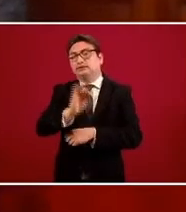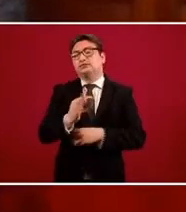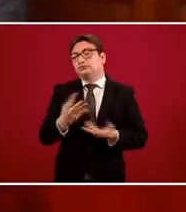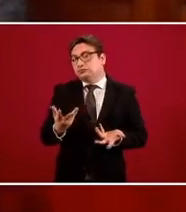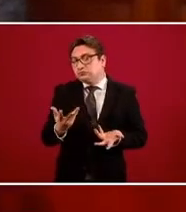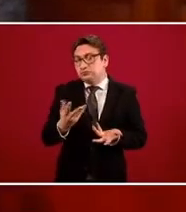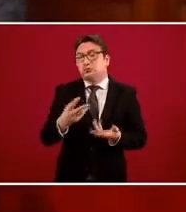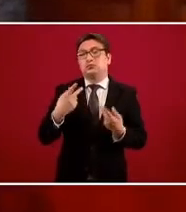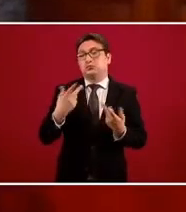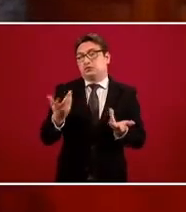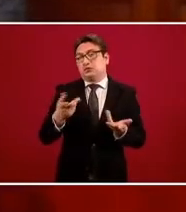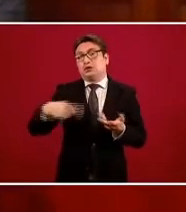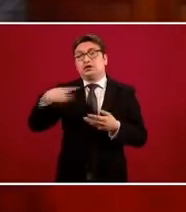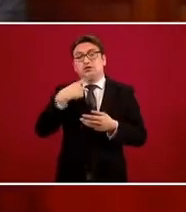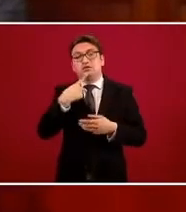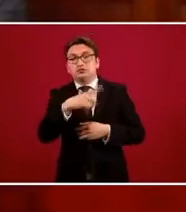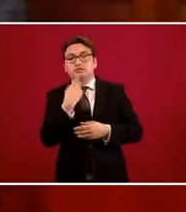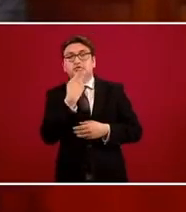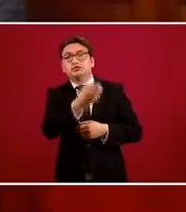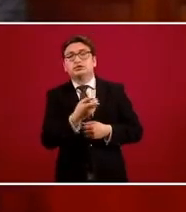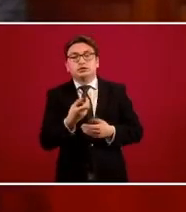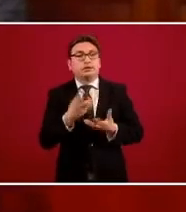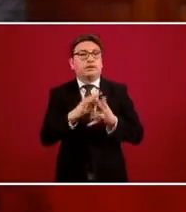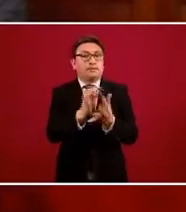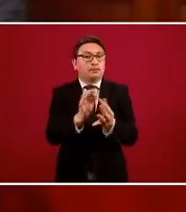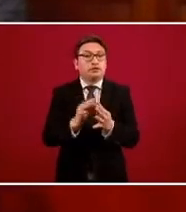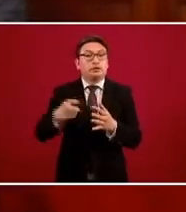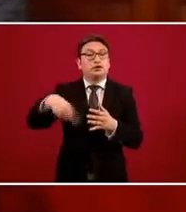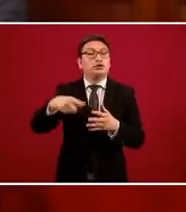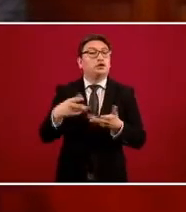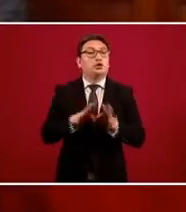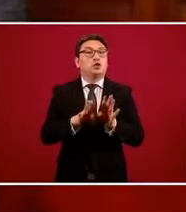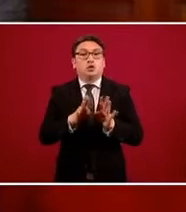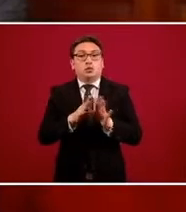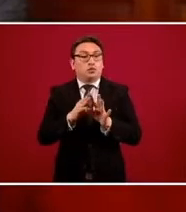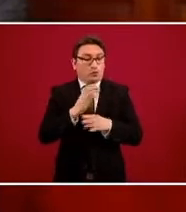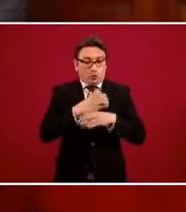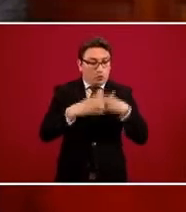the payment stations of the federal highways?